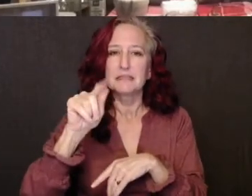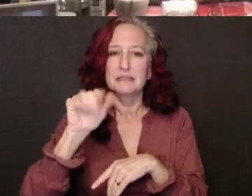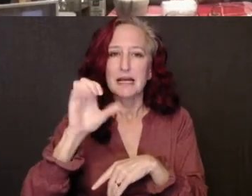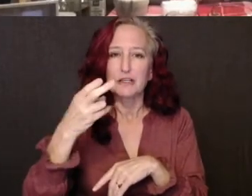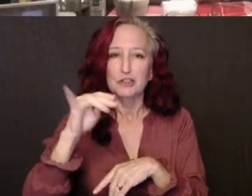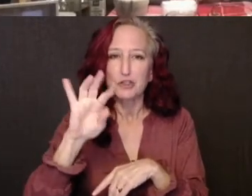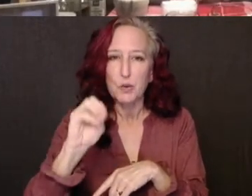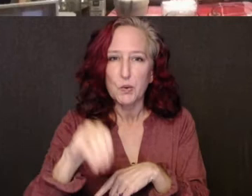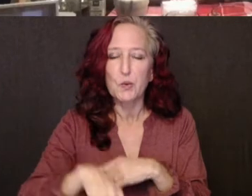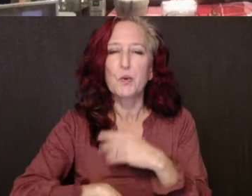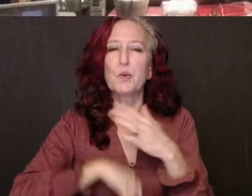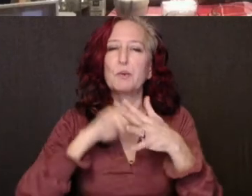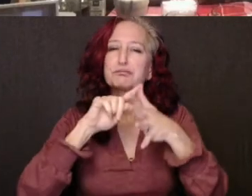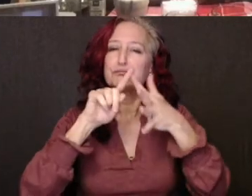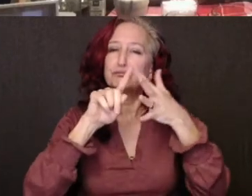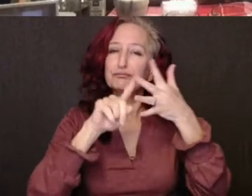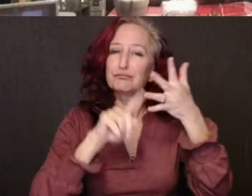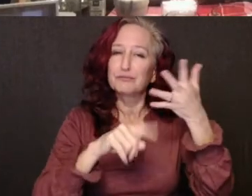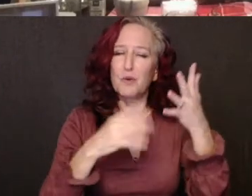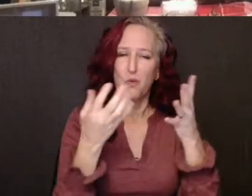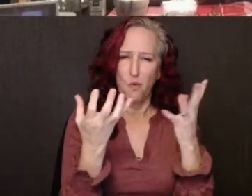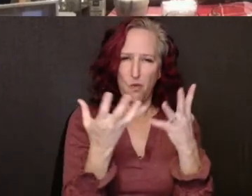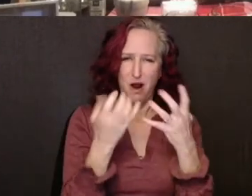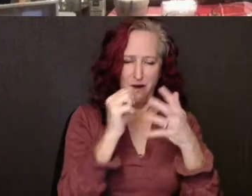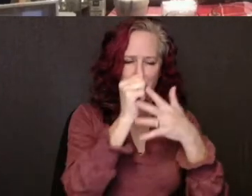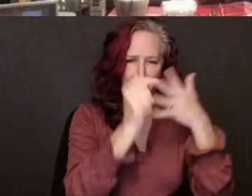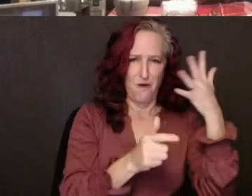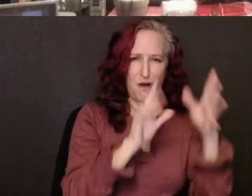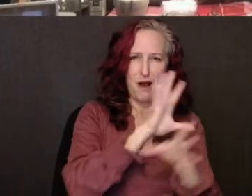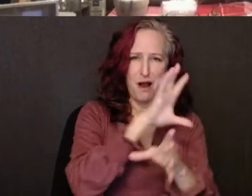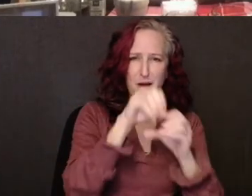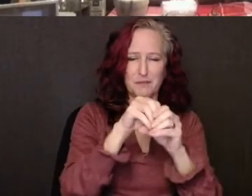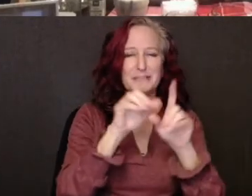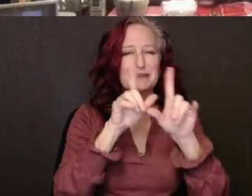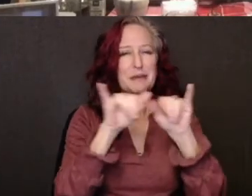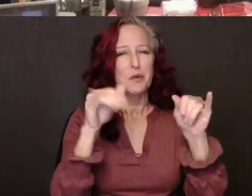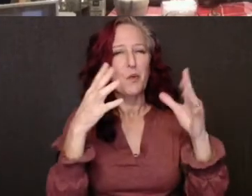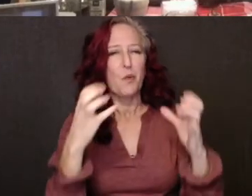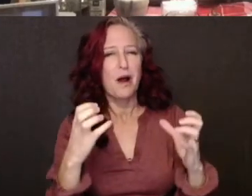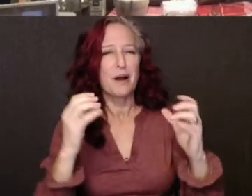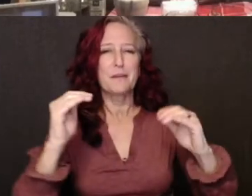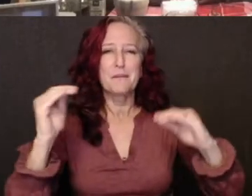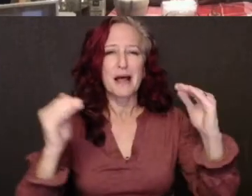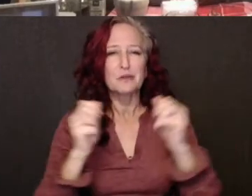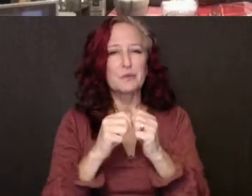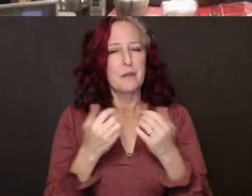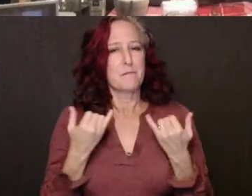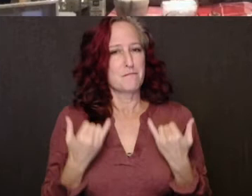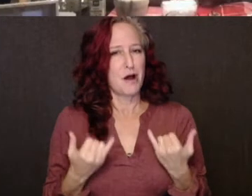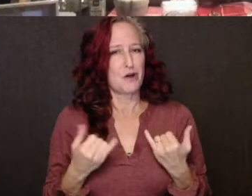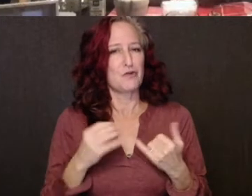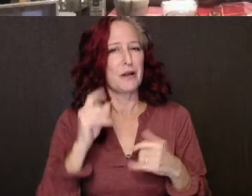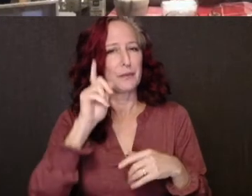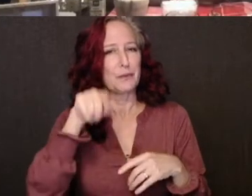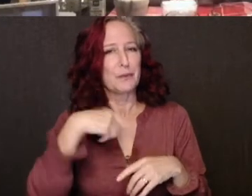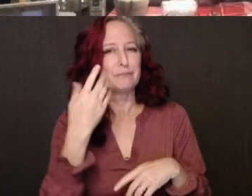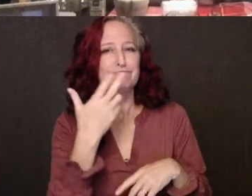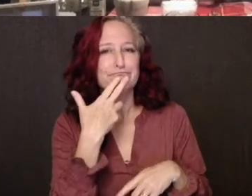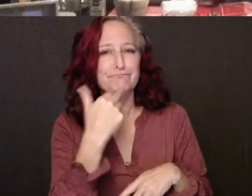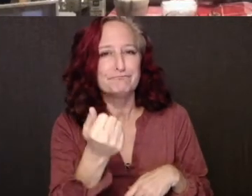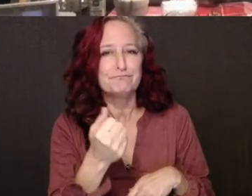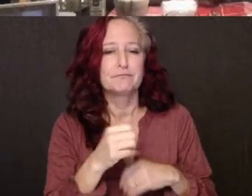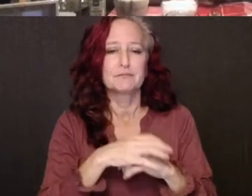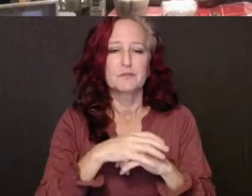totally. So I actually wanted to create something that kind of brought out some nostalgic flavors from my childhood, just like